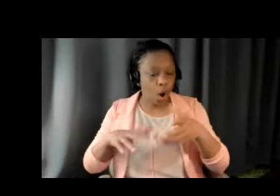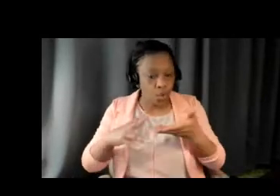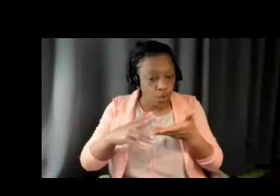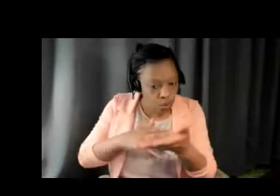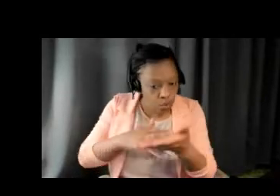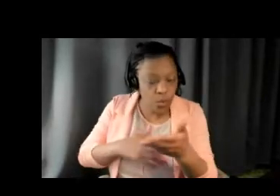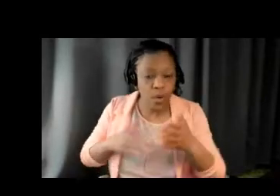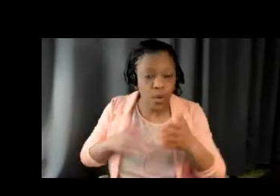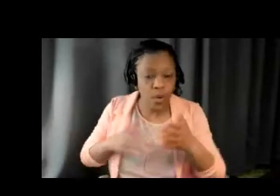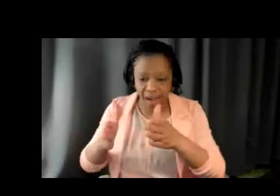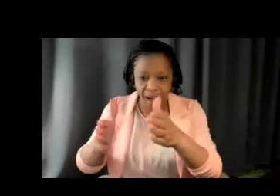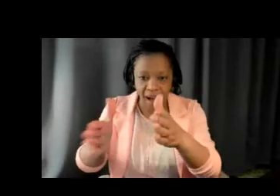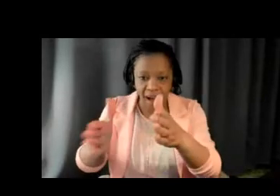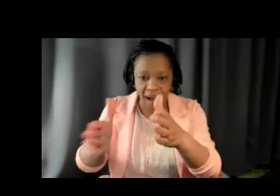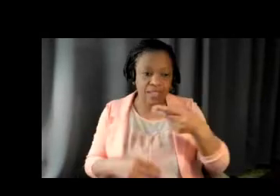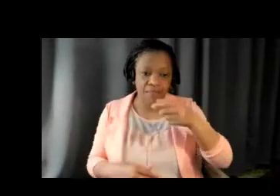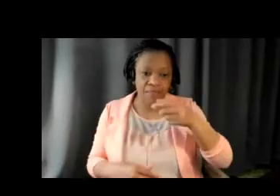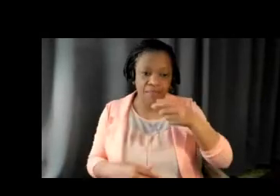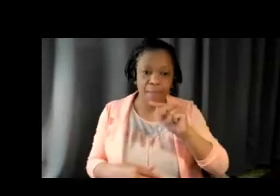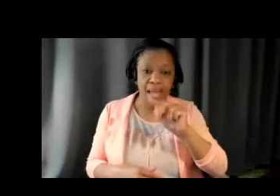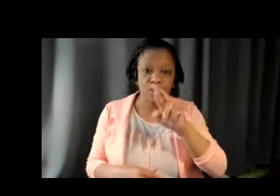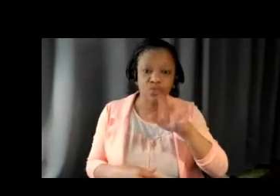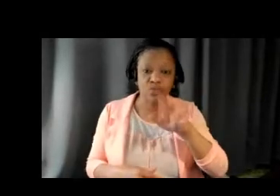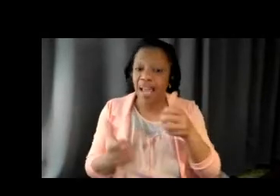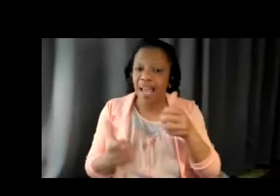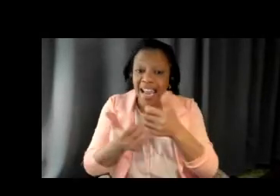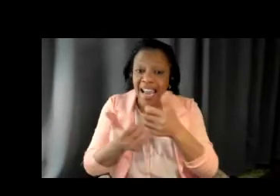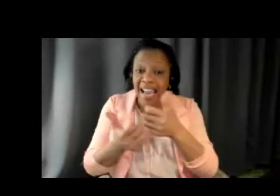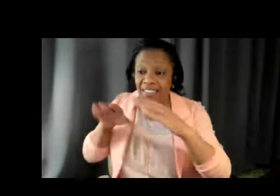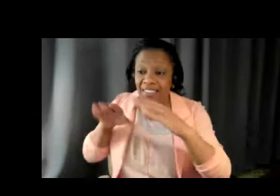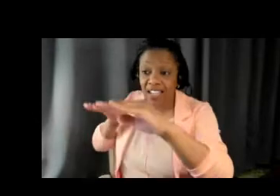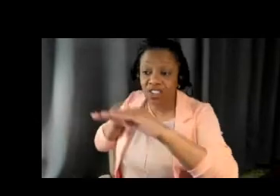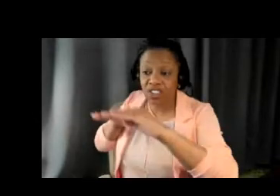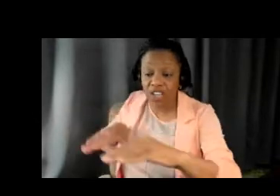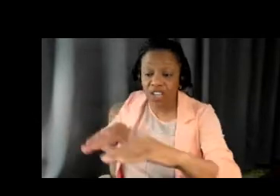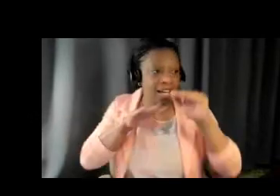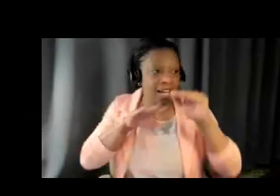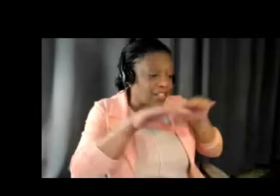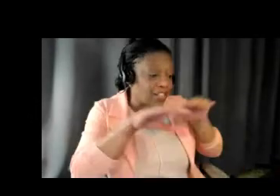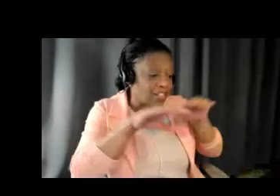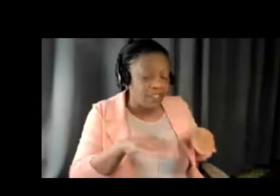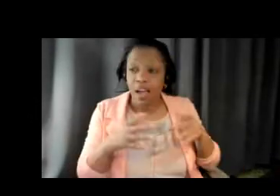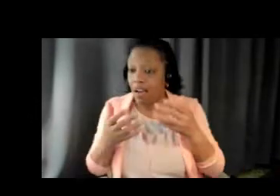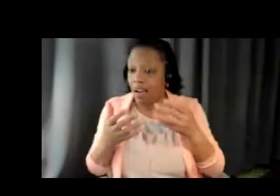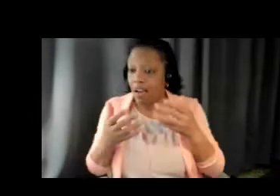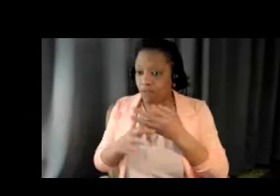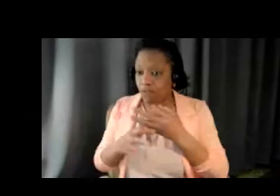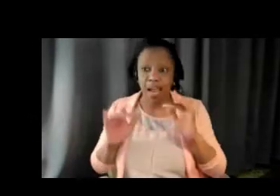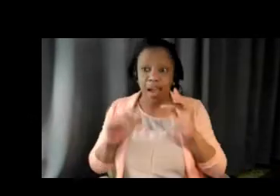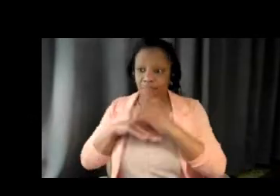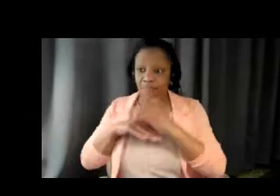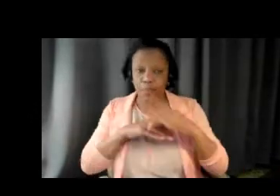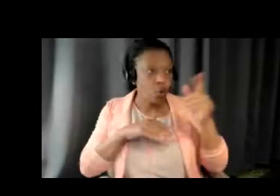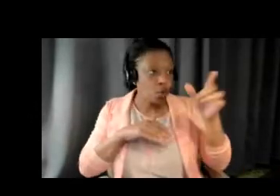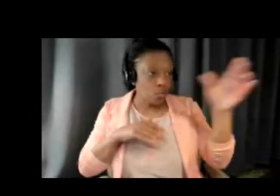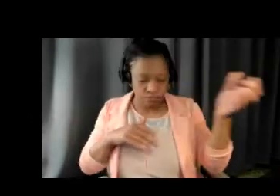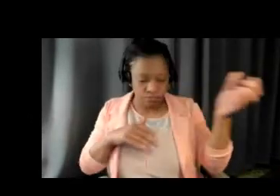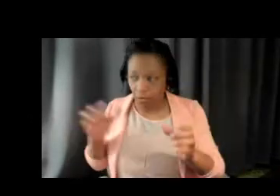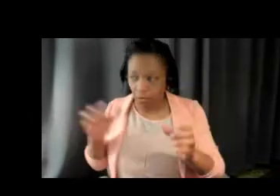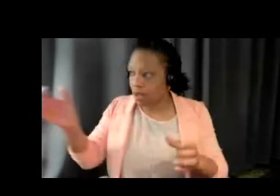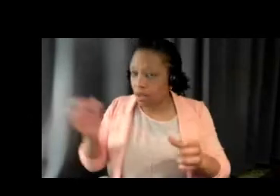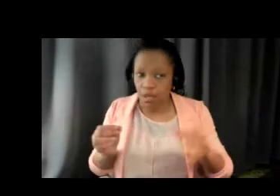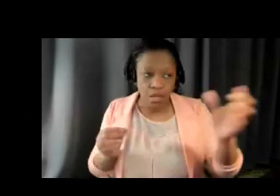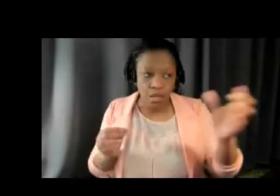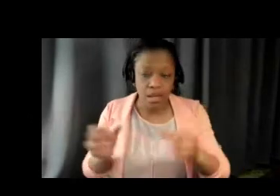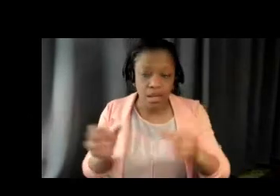and whatever they have available, you pick it yourself and leave with dignity. Yes. So I that's- just wanted to mention our